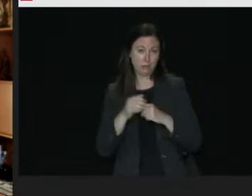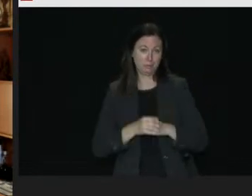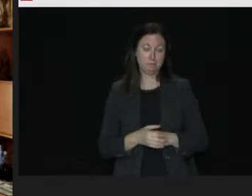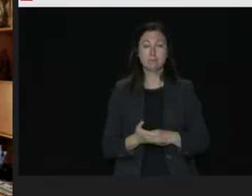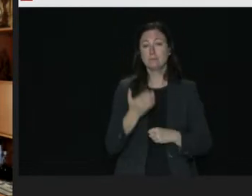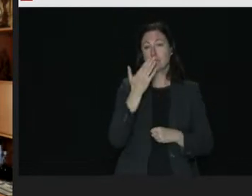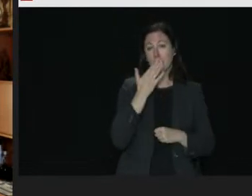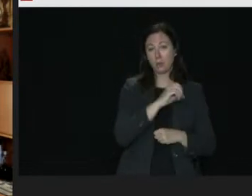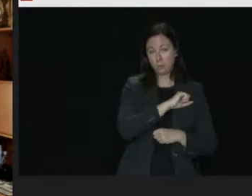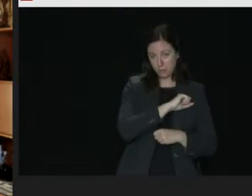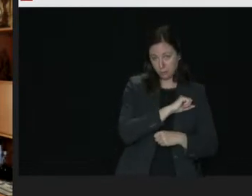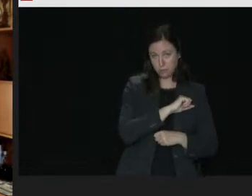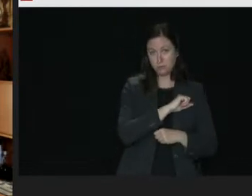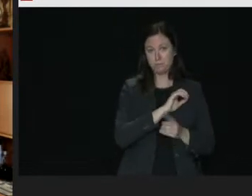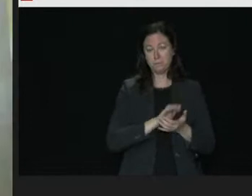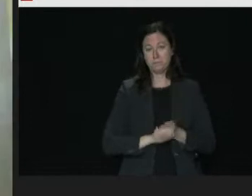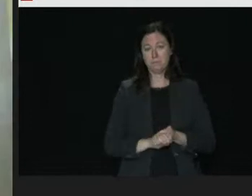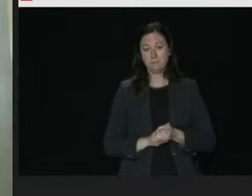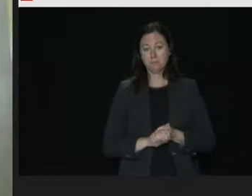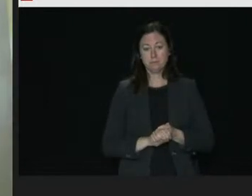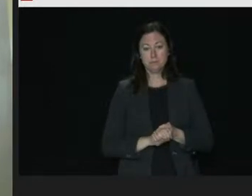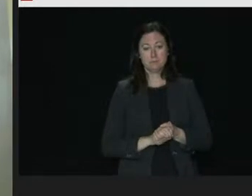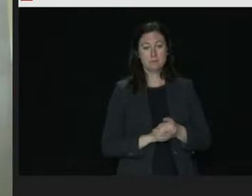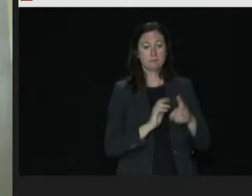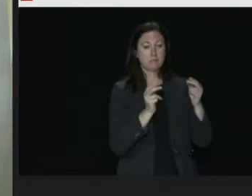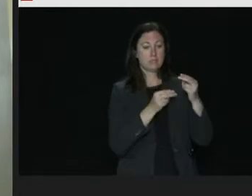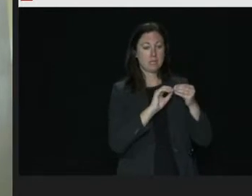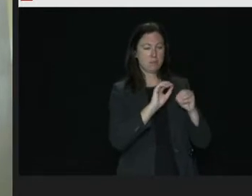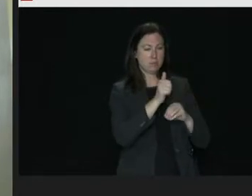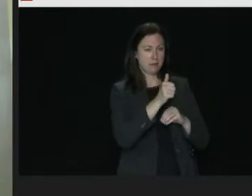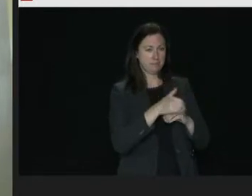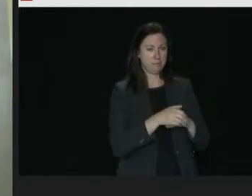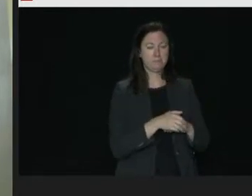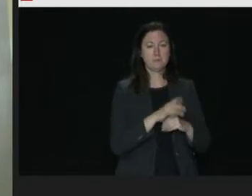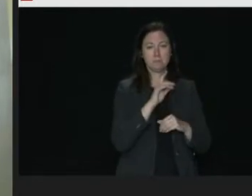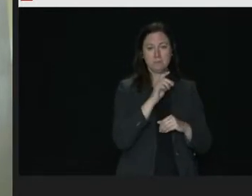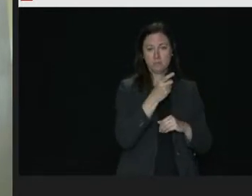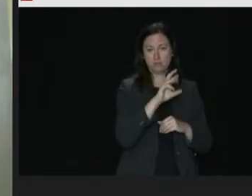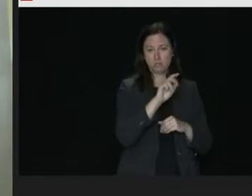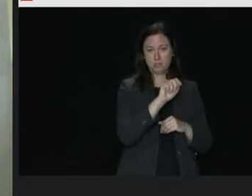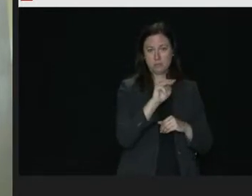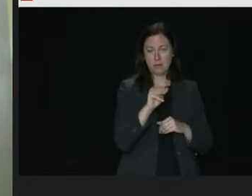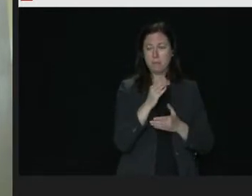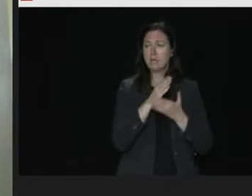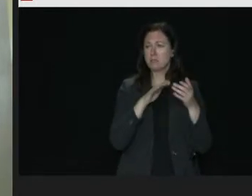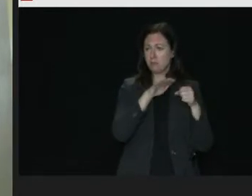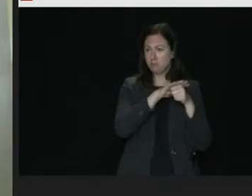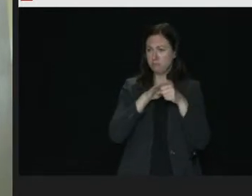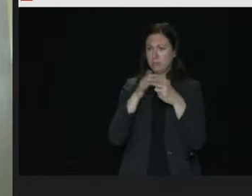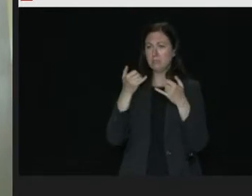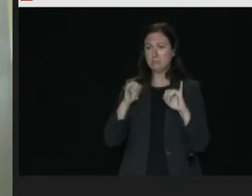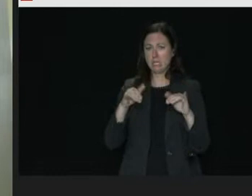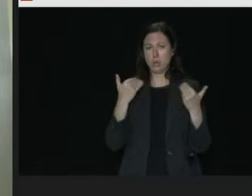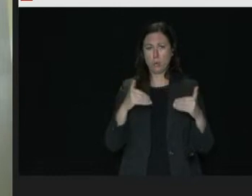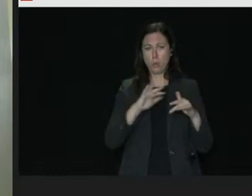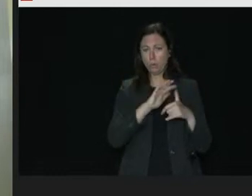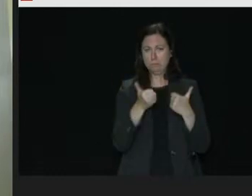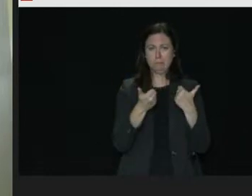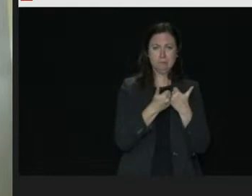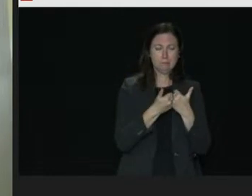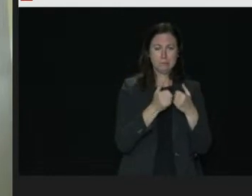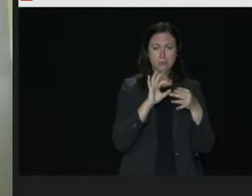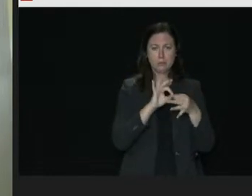Miigwech. Slide 10. Although several jurisdictions are still facing considerable challenges, this